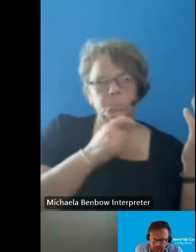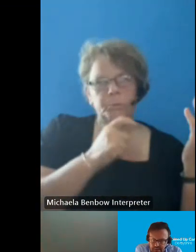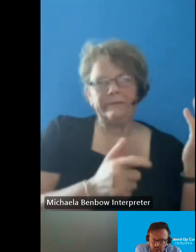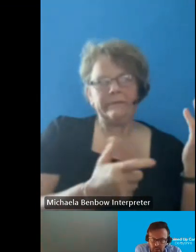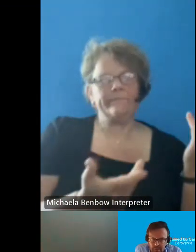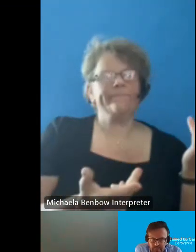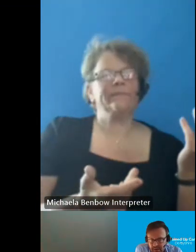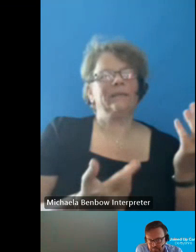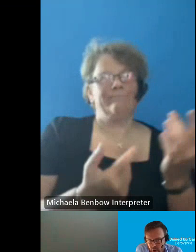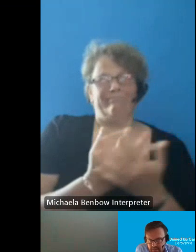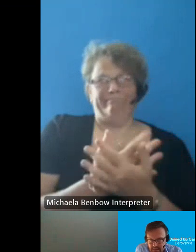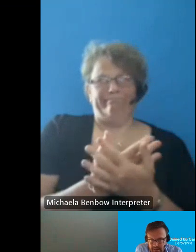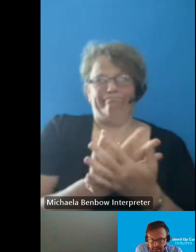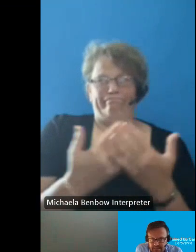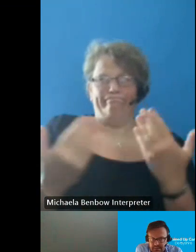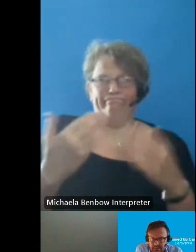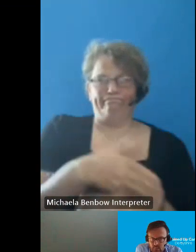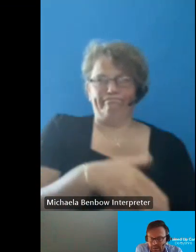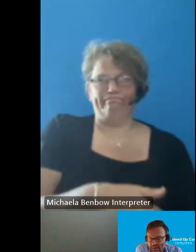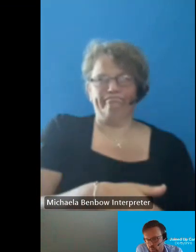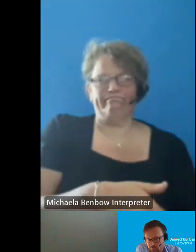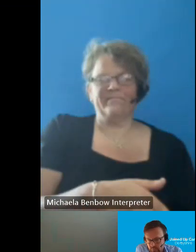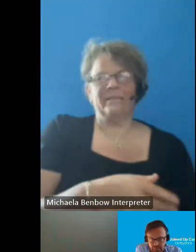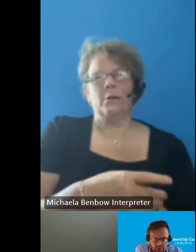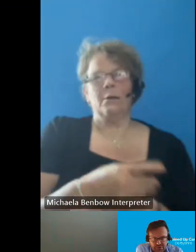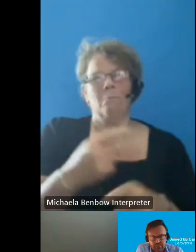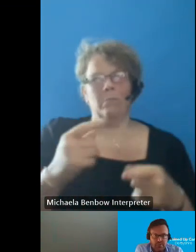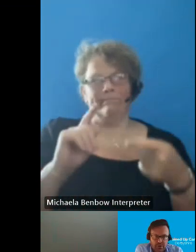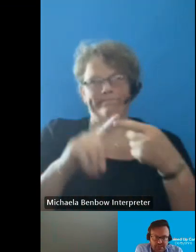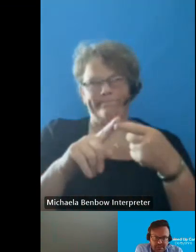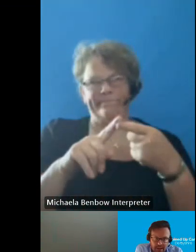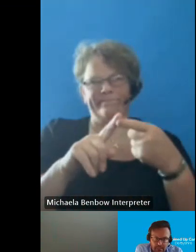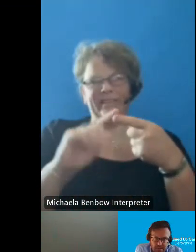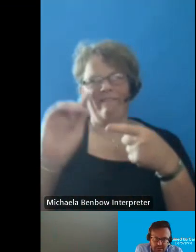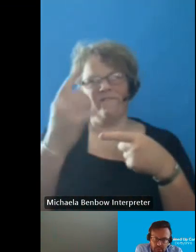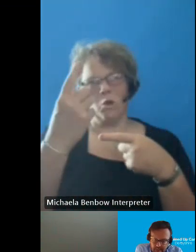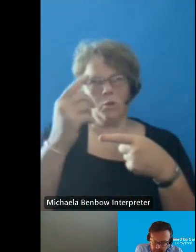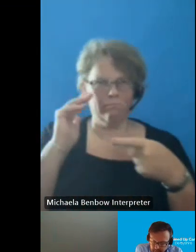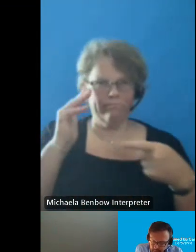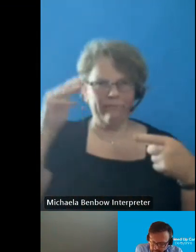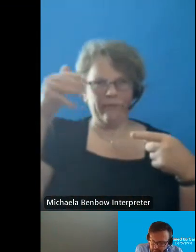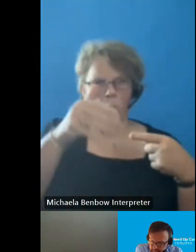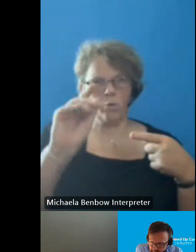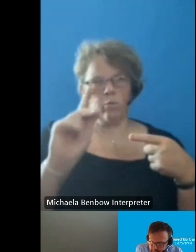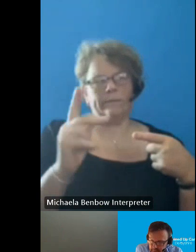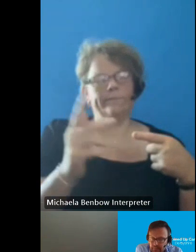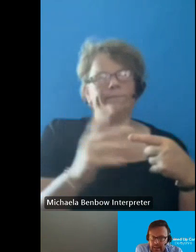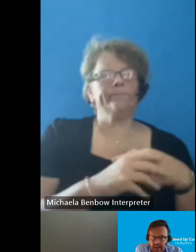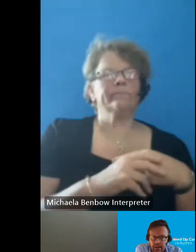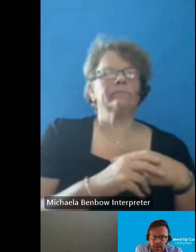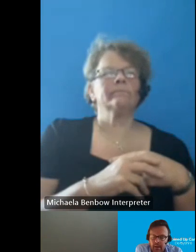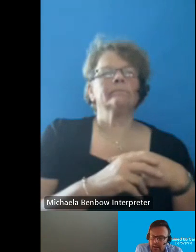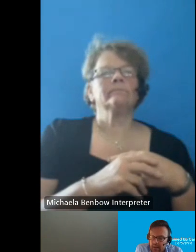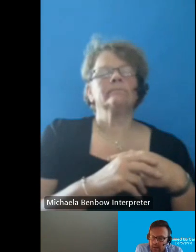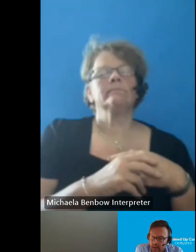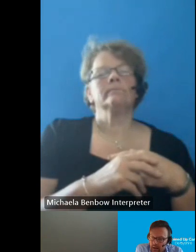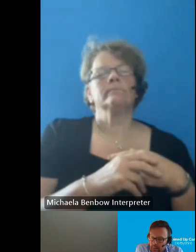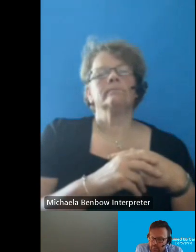do. So we've kind of prioritized which one we will focus on first. So we think that there is value